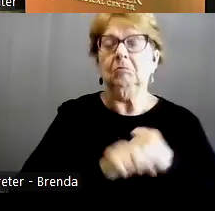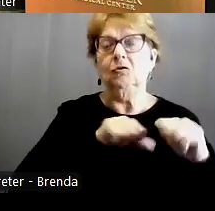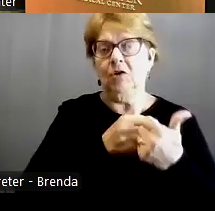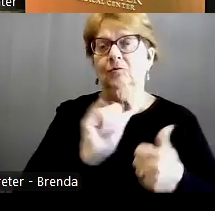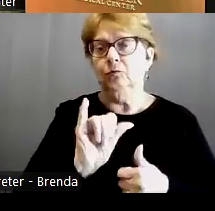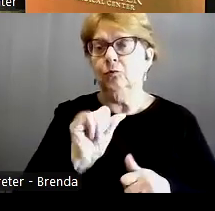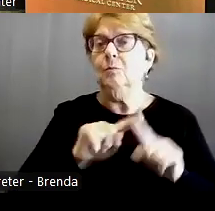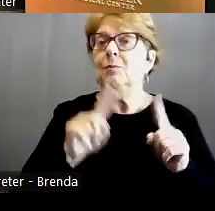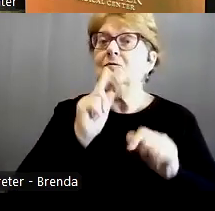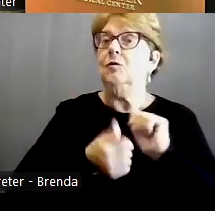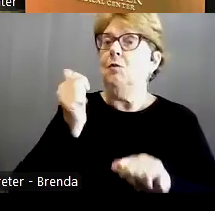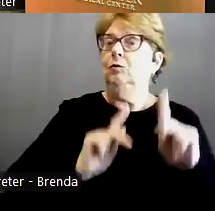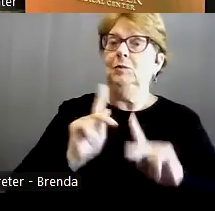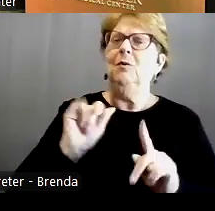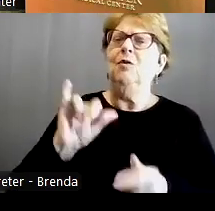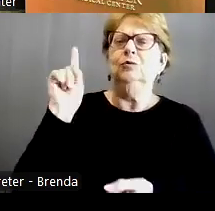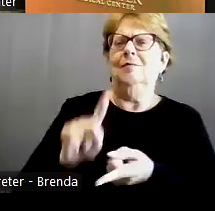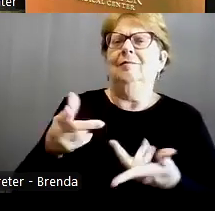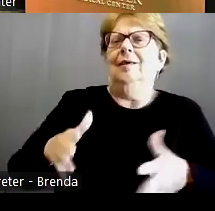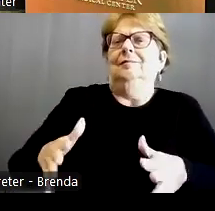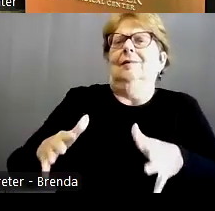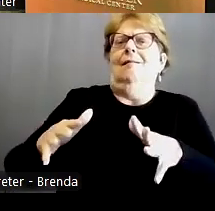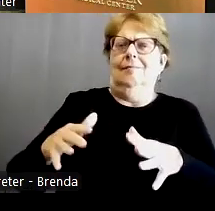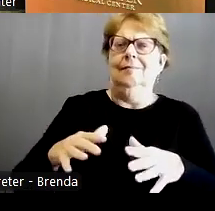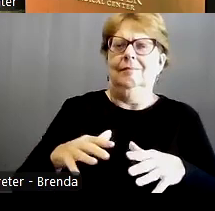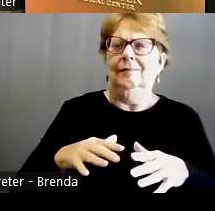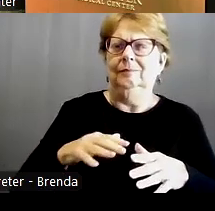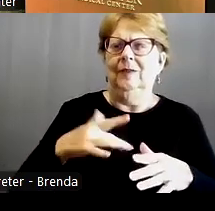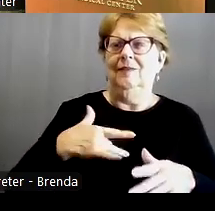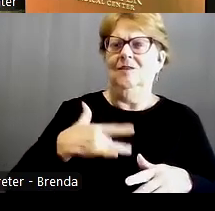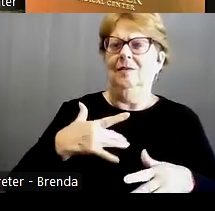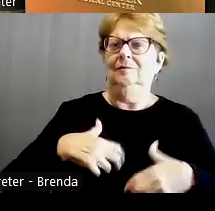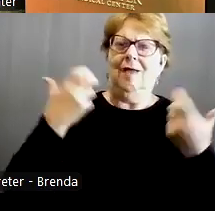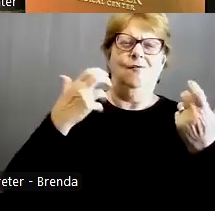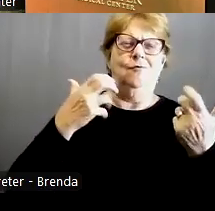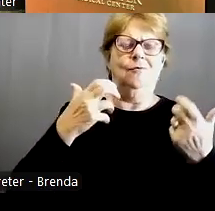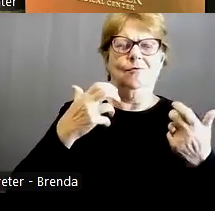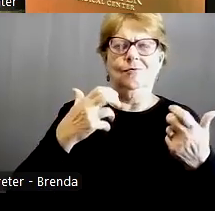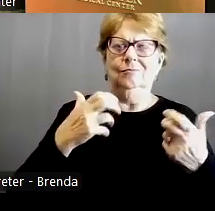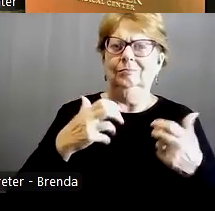most people, these are less anxiety-provoking than the feelings of anger and rage.